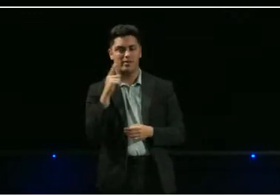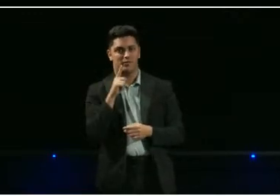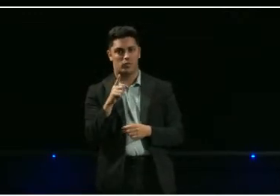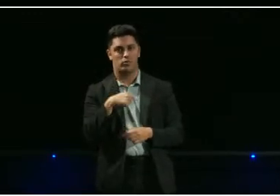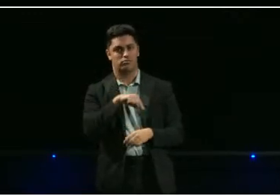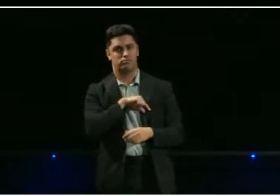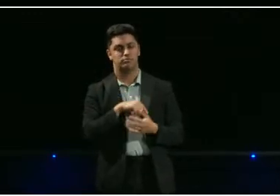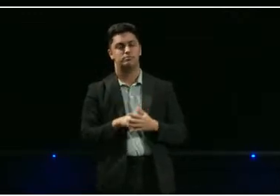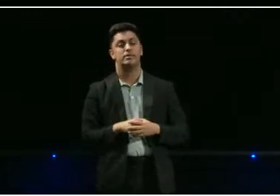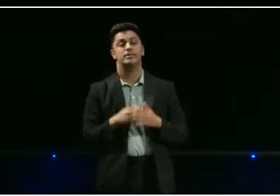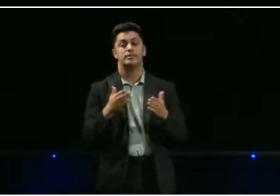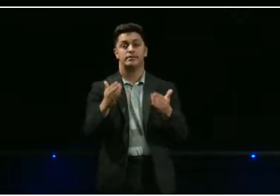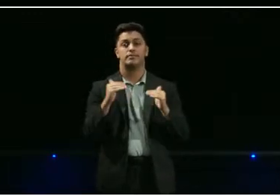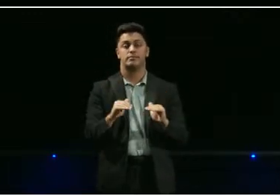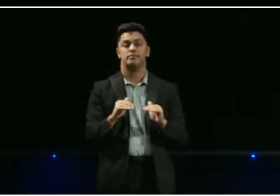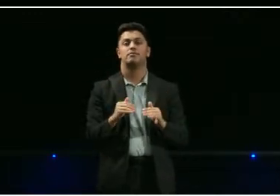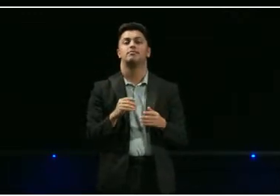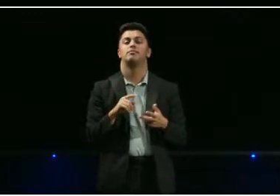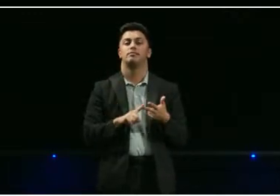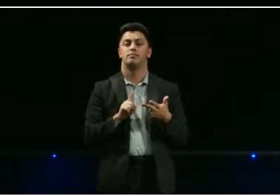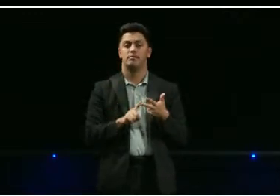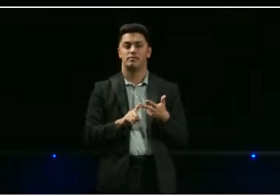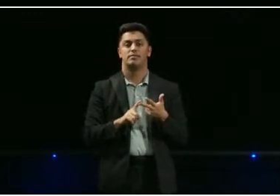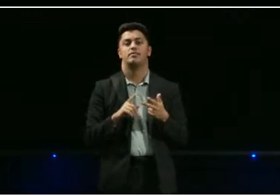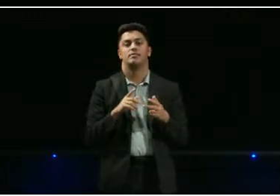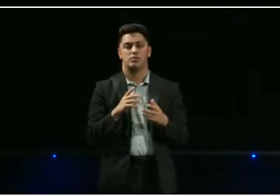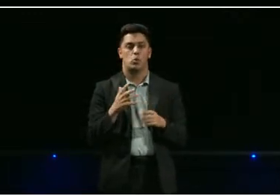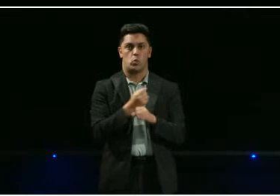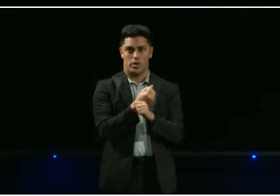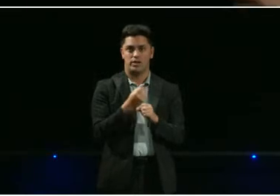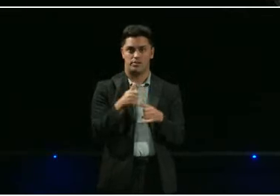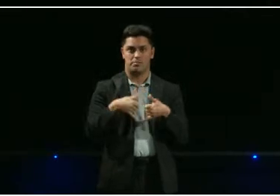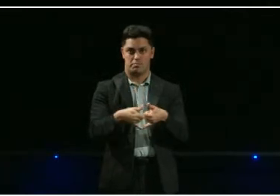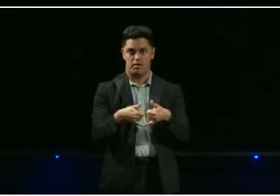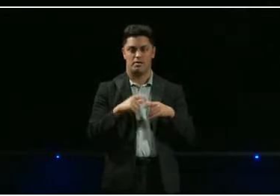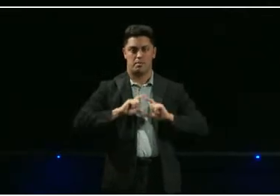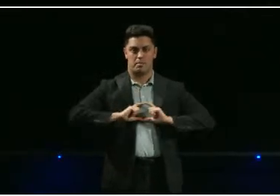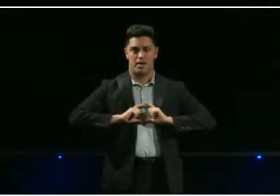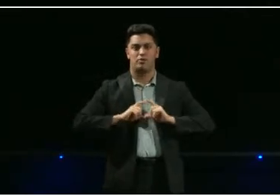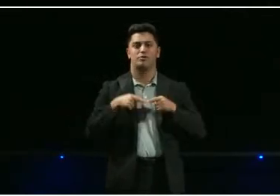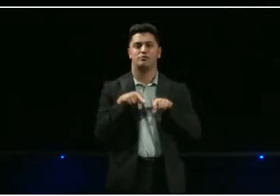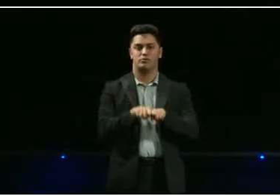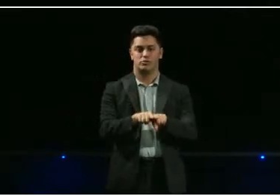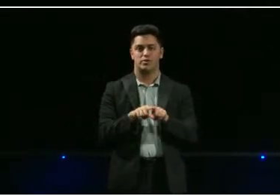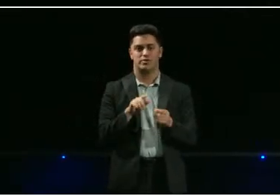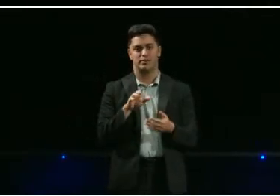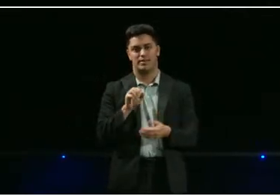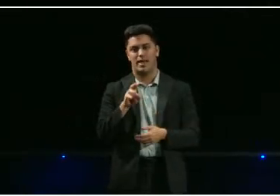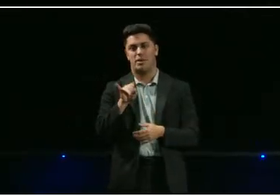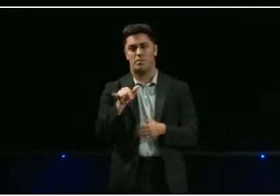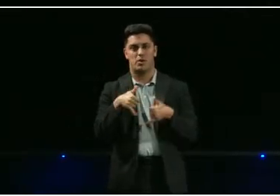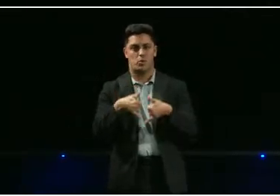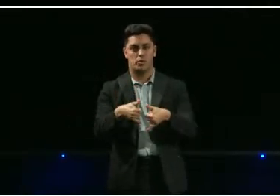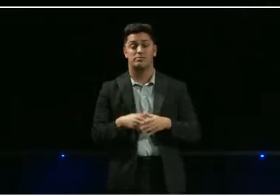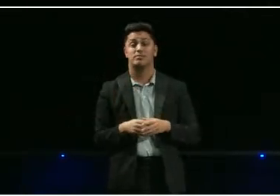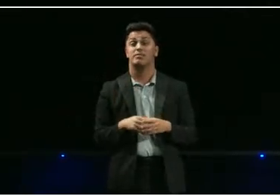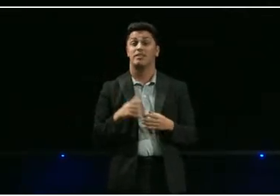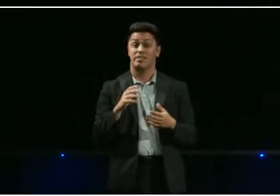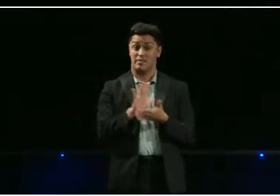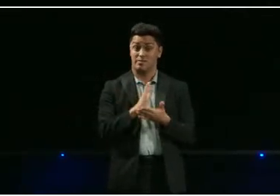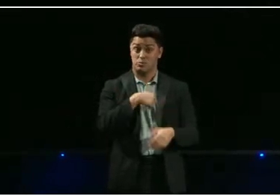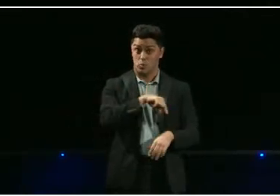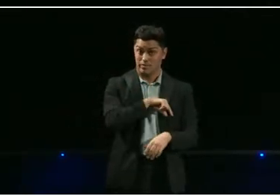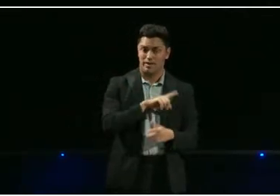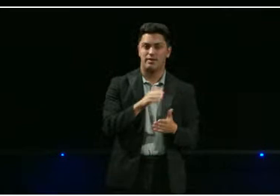way is by a film winning one of the medals at the Student Academy Awards. Throughout those methods, the films qualify. The next step